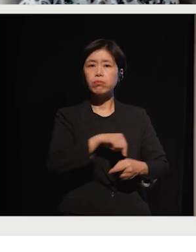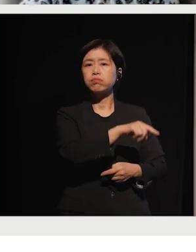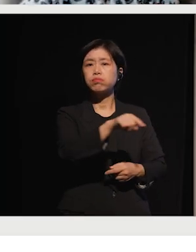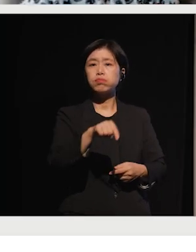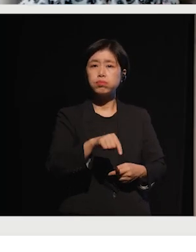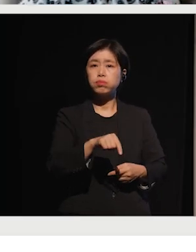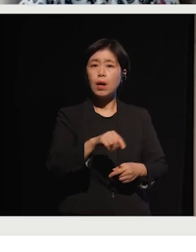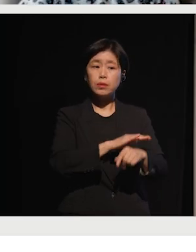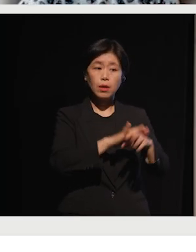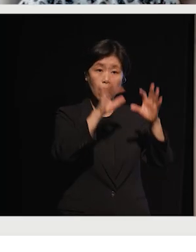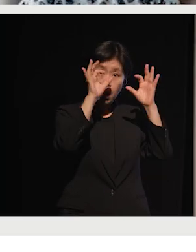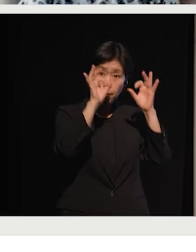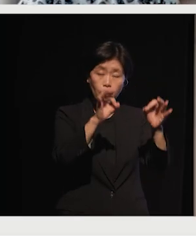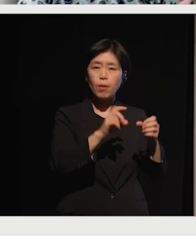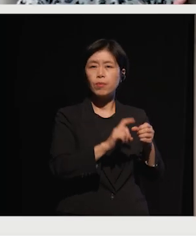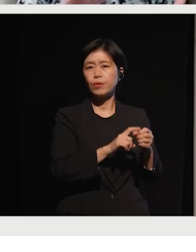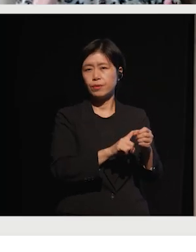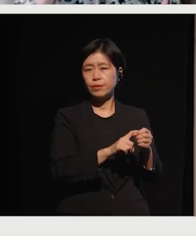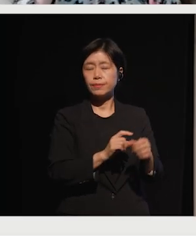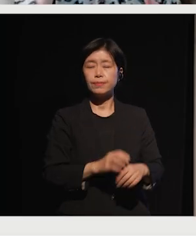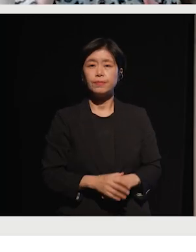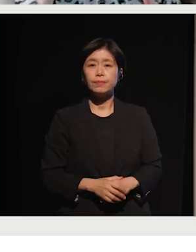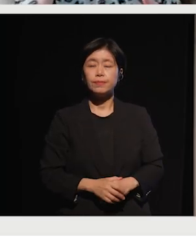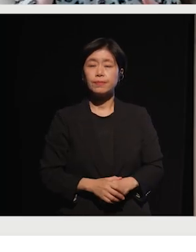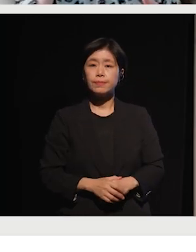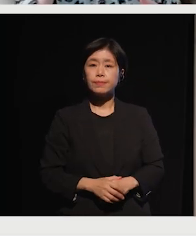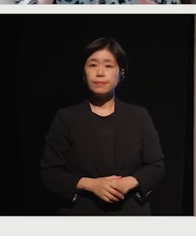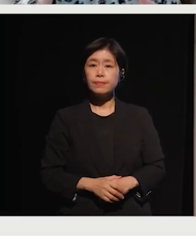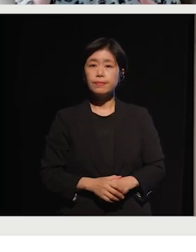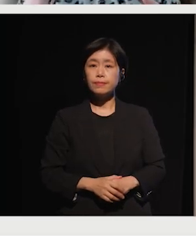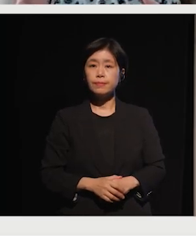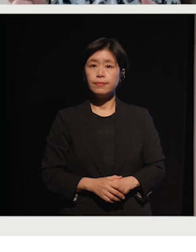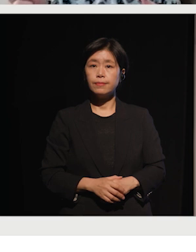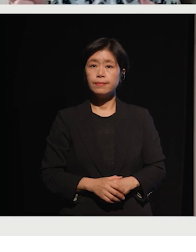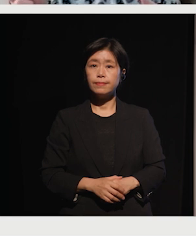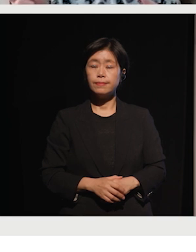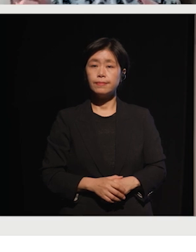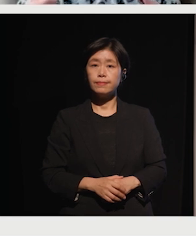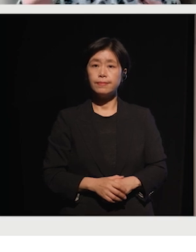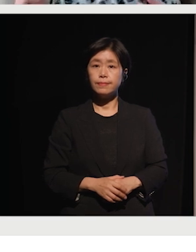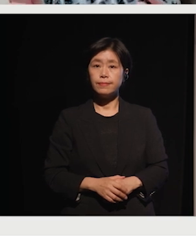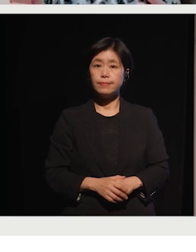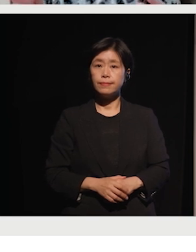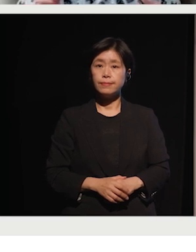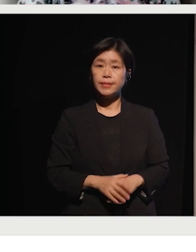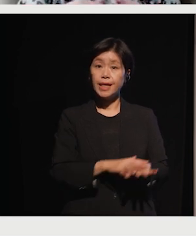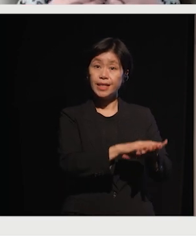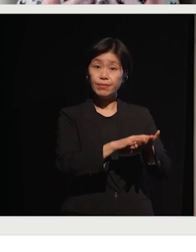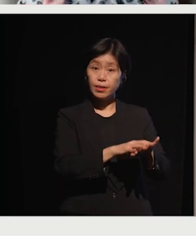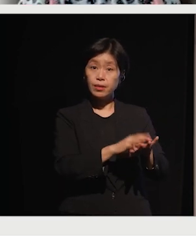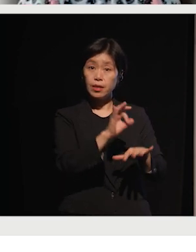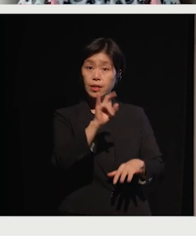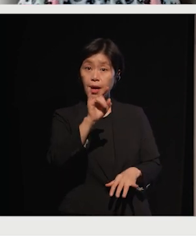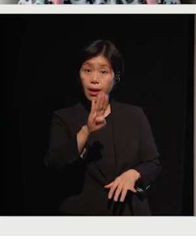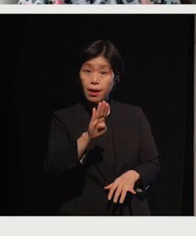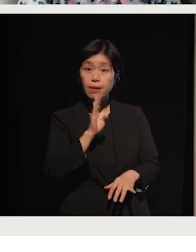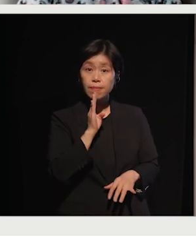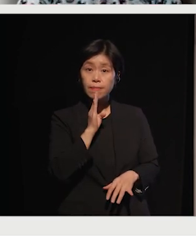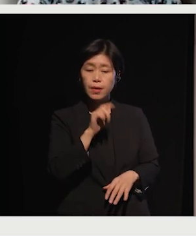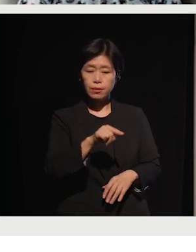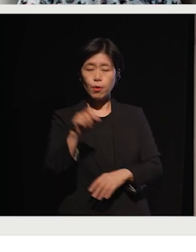it's a technology they've created, whether it's seeing if a navigation app is actually